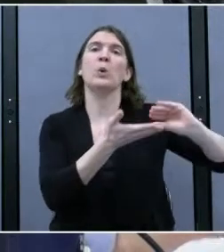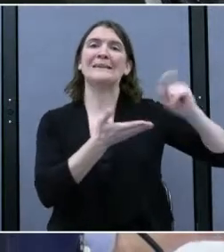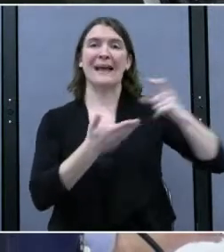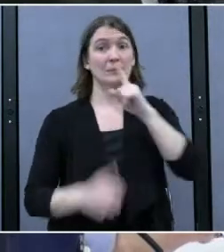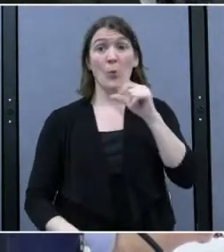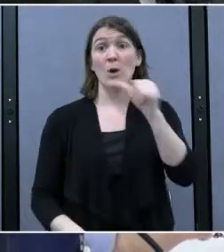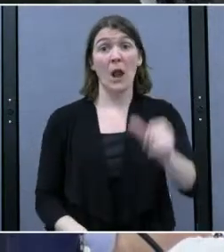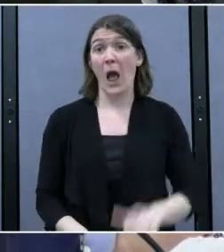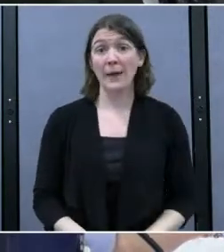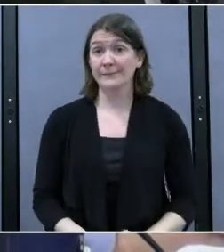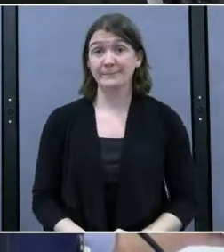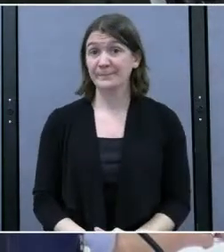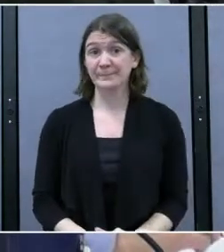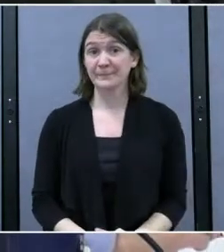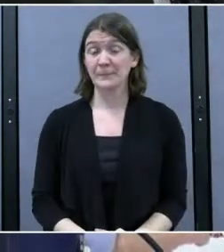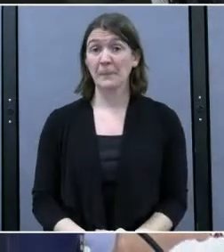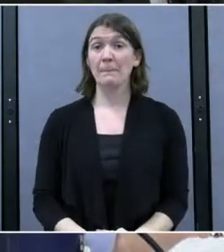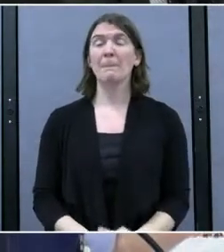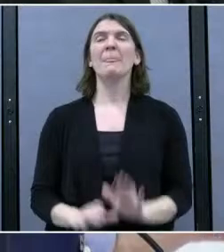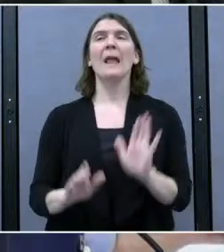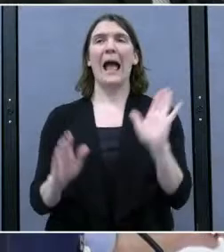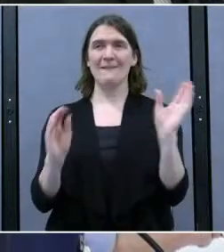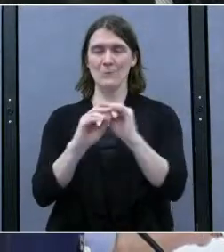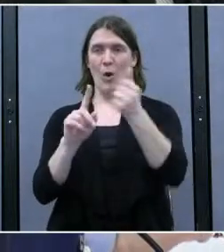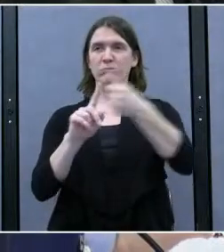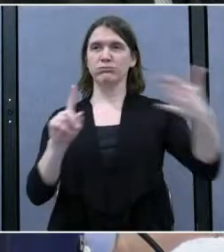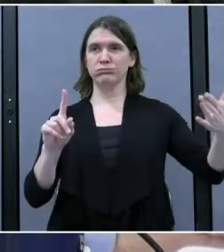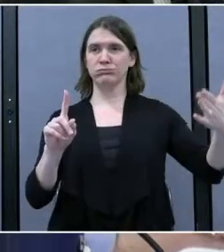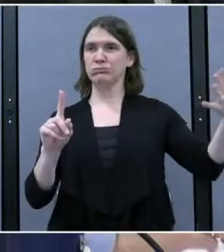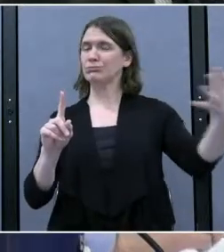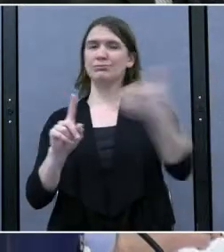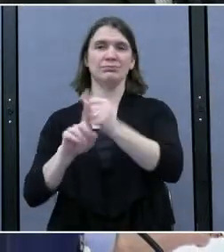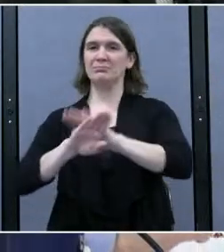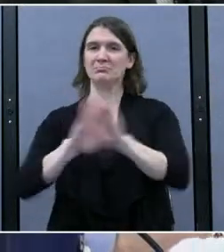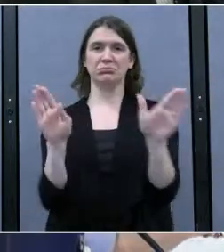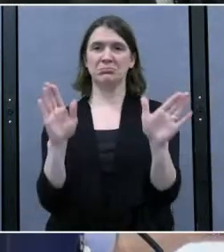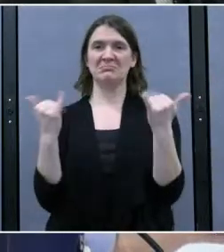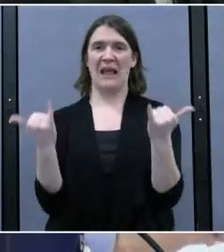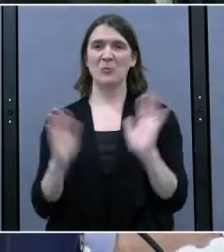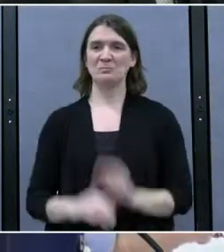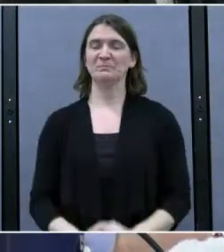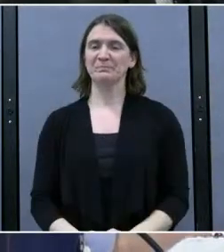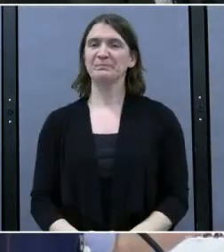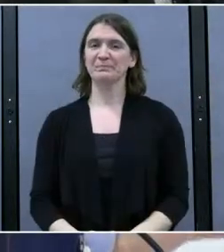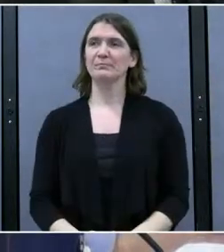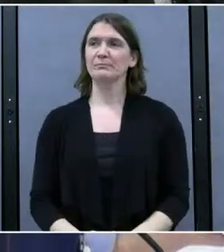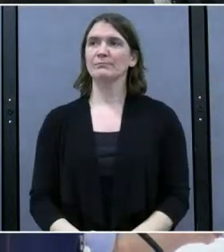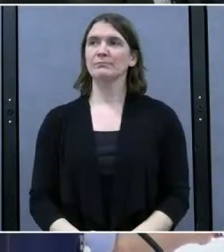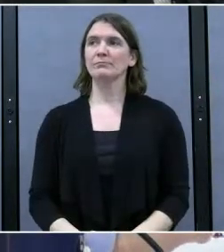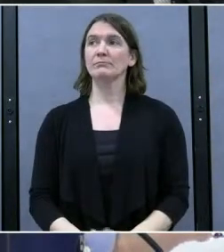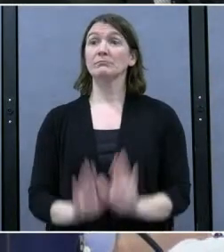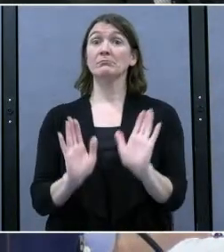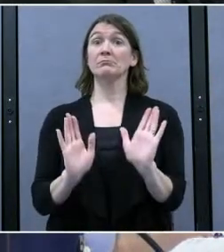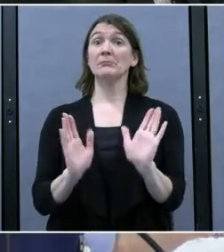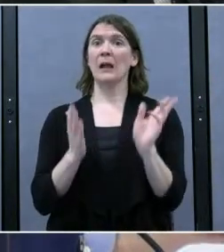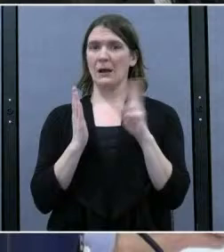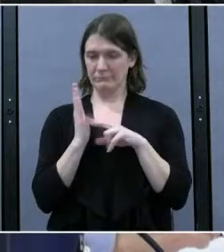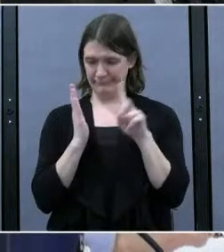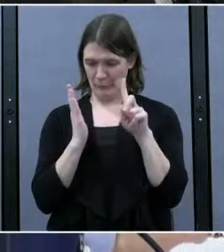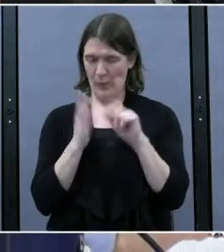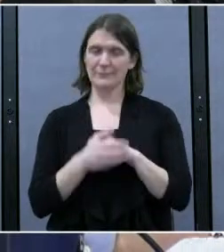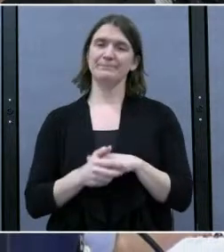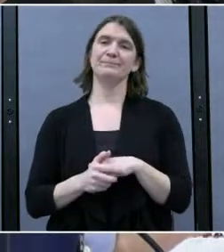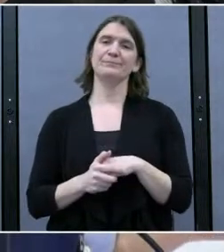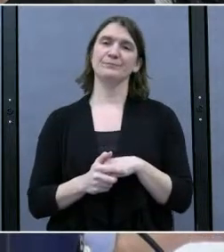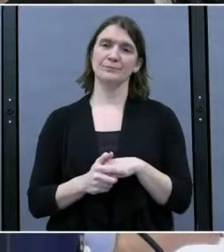rate. There's more to that, I'm sure, but I will keep it pretty high level for that. And then I'll go back to my notes.